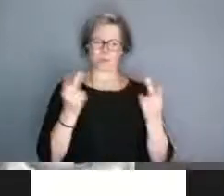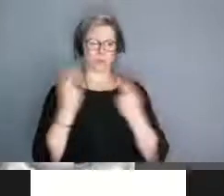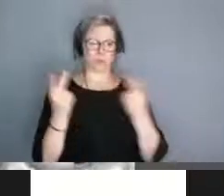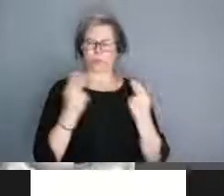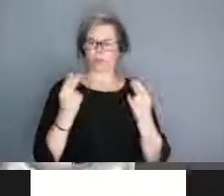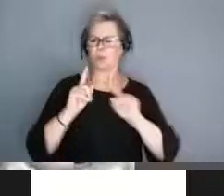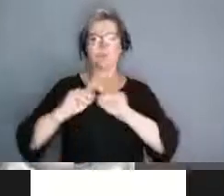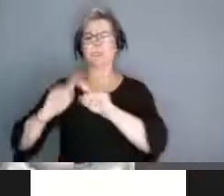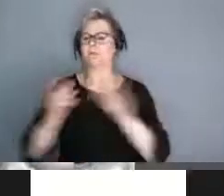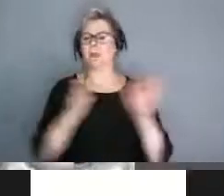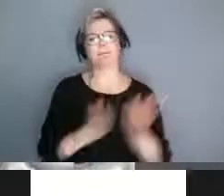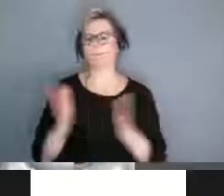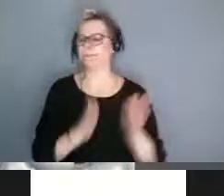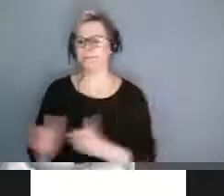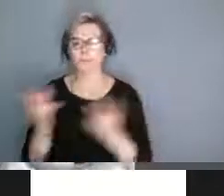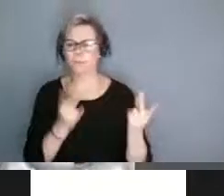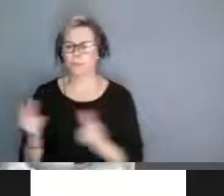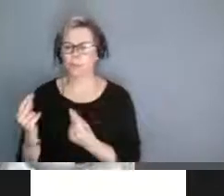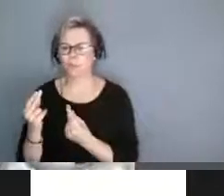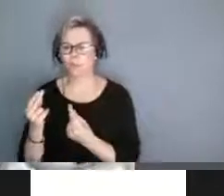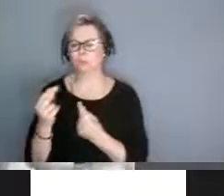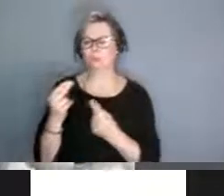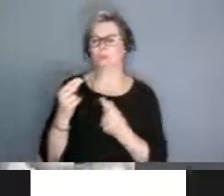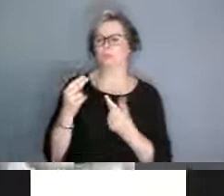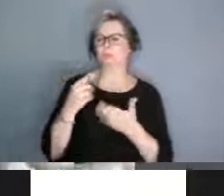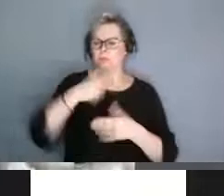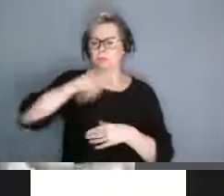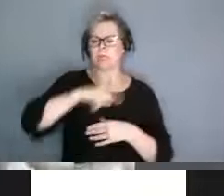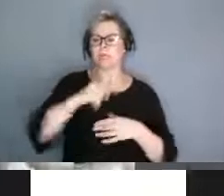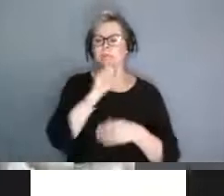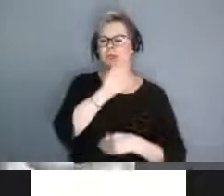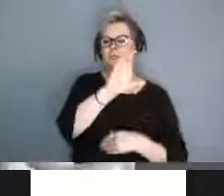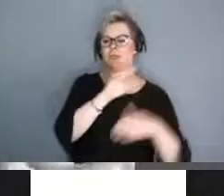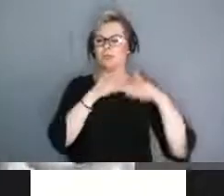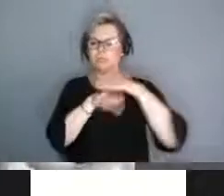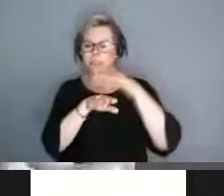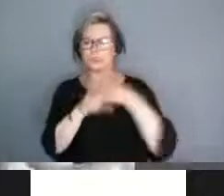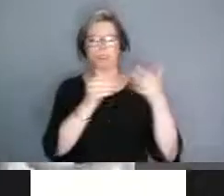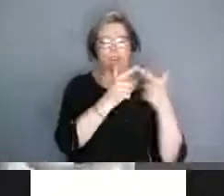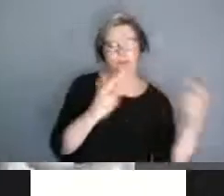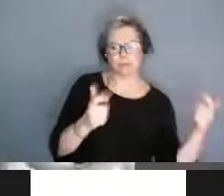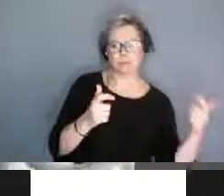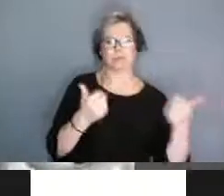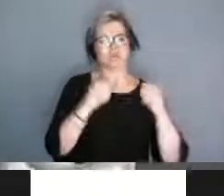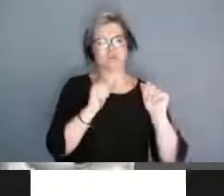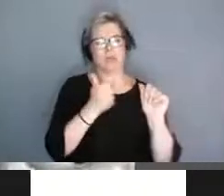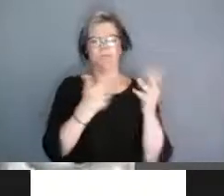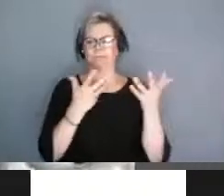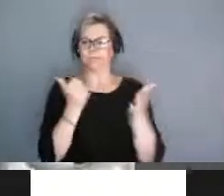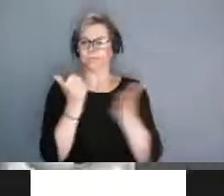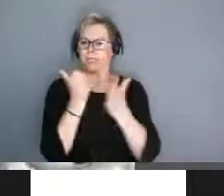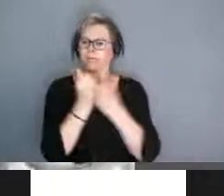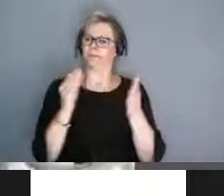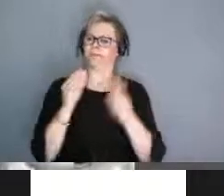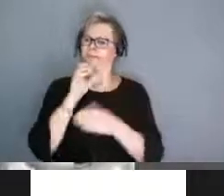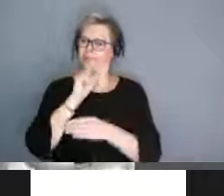implement on behalf of the Ministry for Seniors and Accessibility through the strategy to combat elder abuse, which is raising